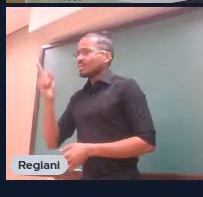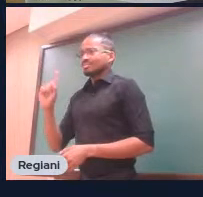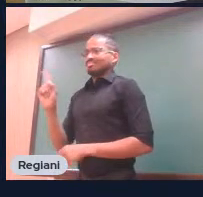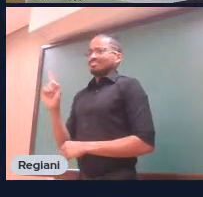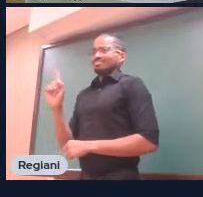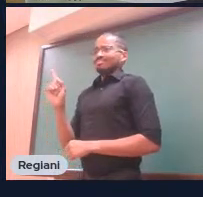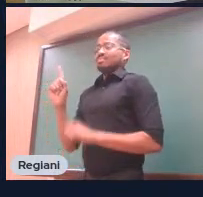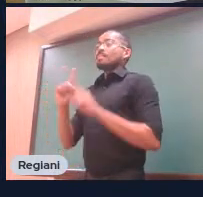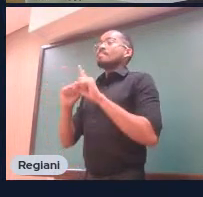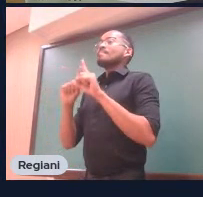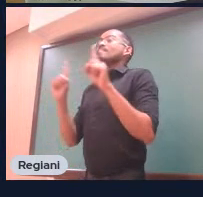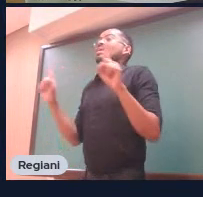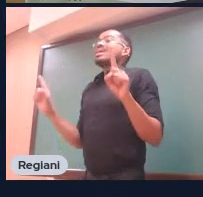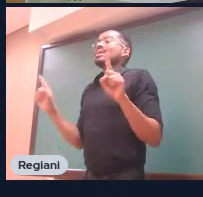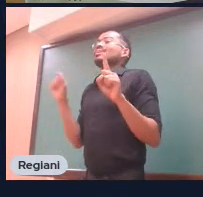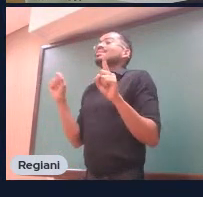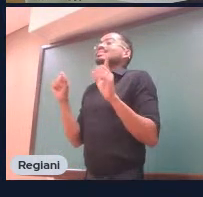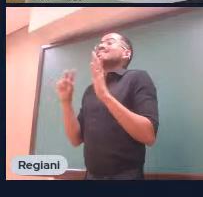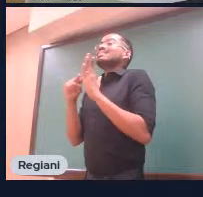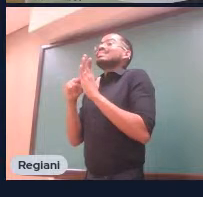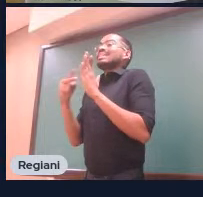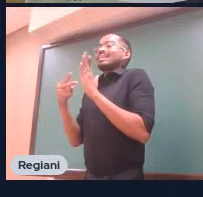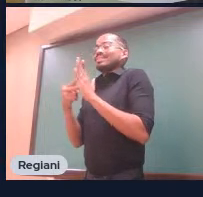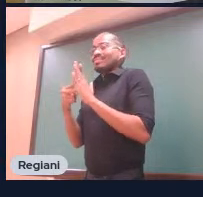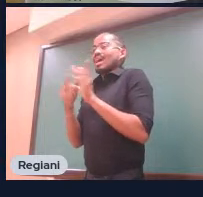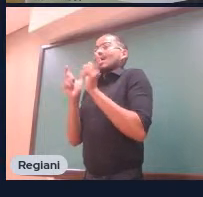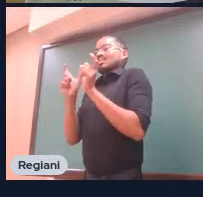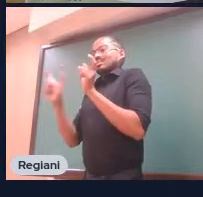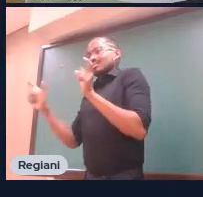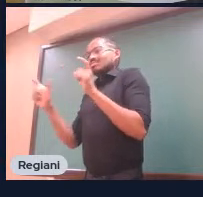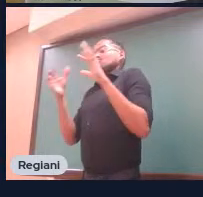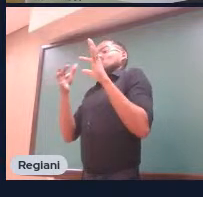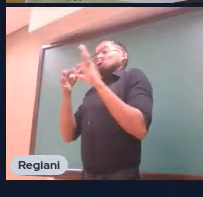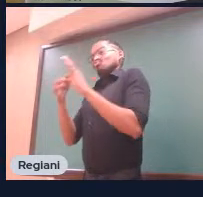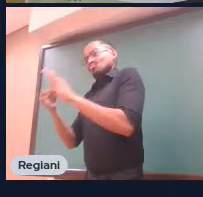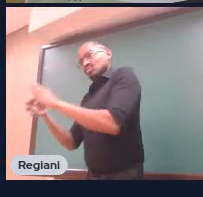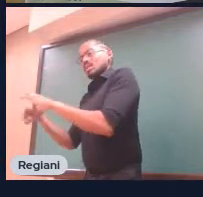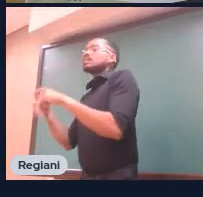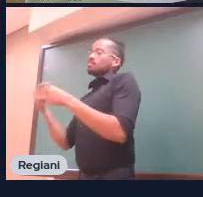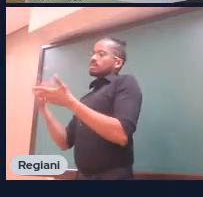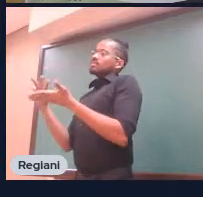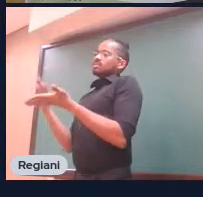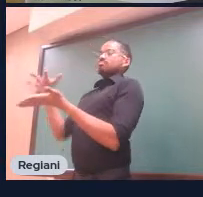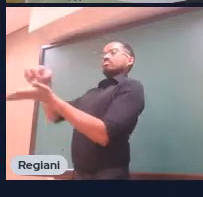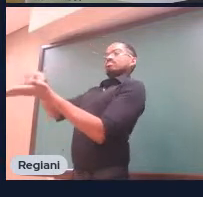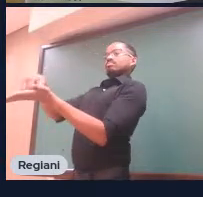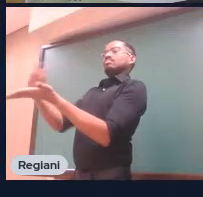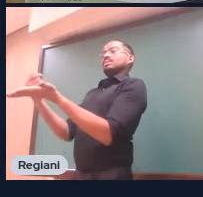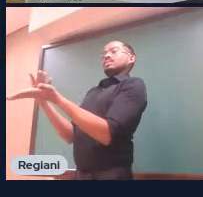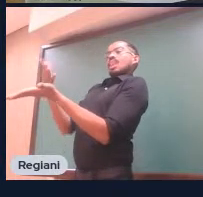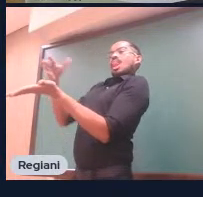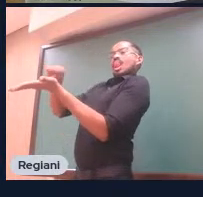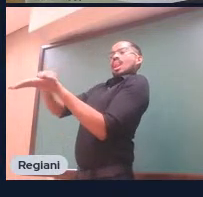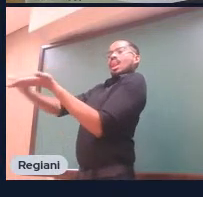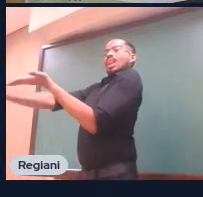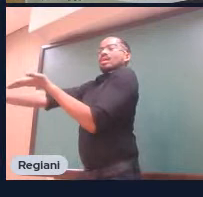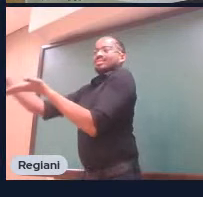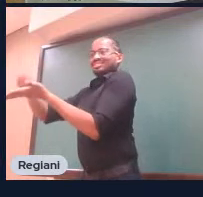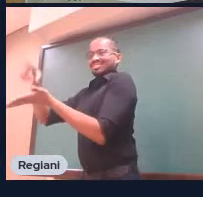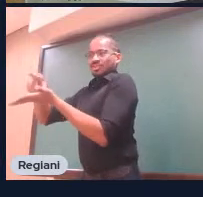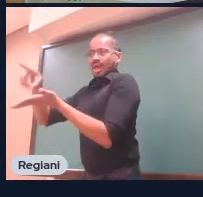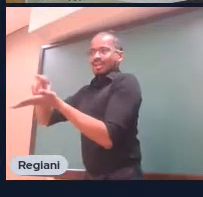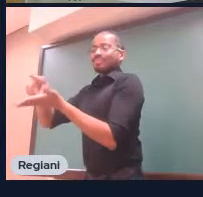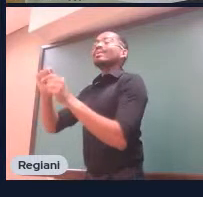But meaning is still conveyed and the actions still have to be decoded and thus defined. And that, it's in bold, is a task